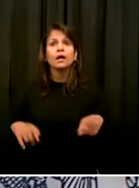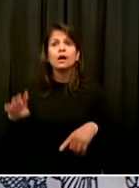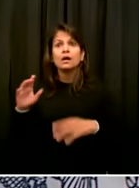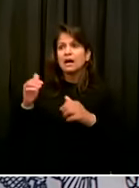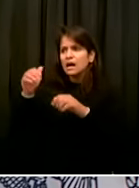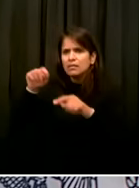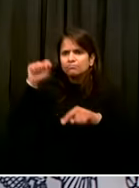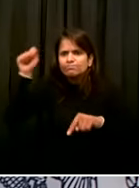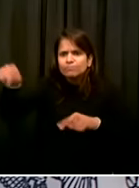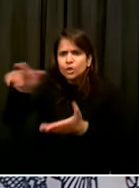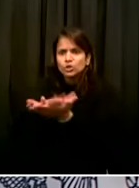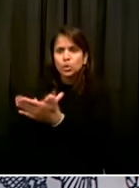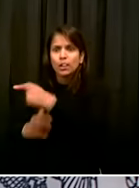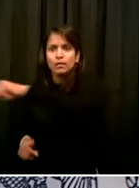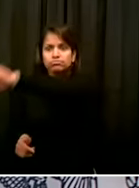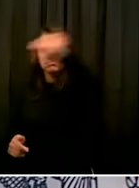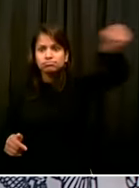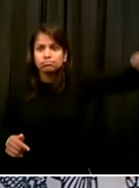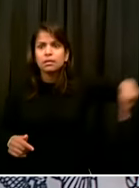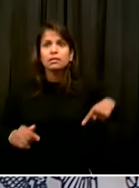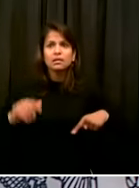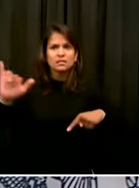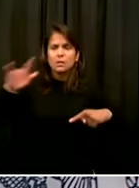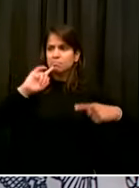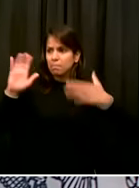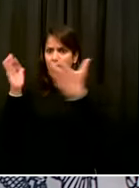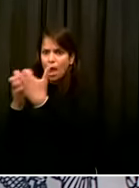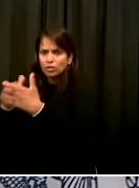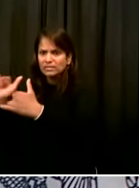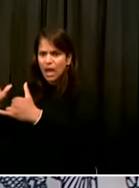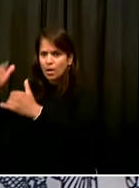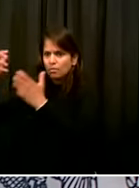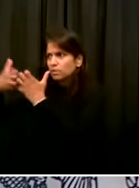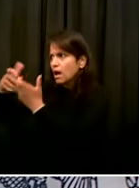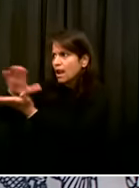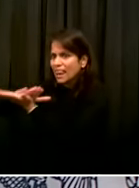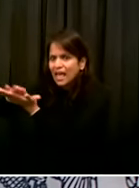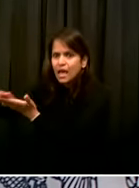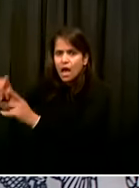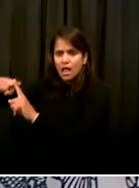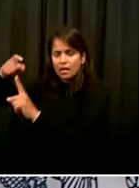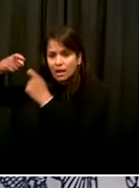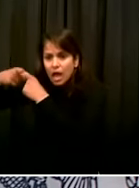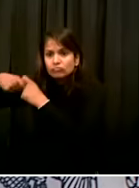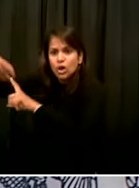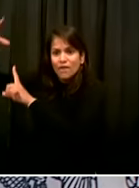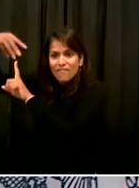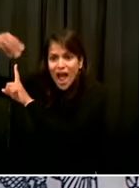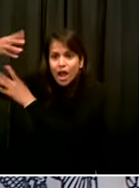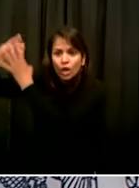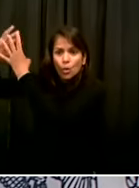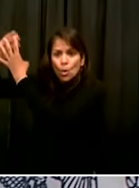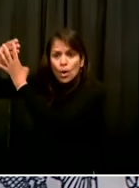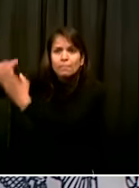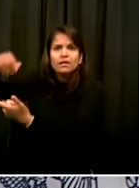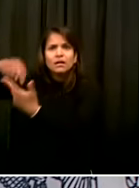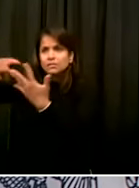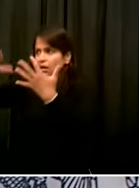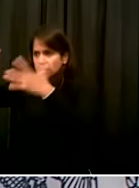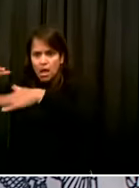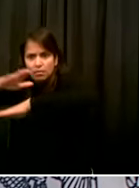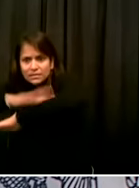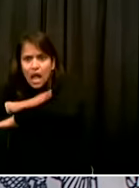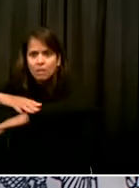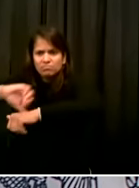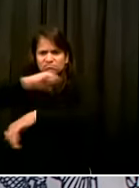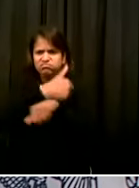is coming together. Everything's focused on September 10th, and there's time to resolve a lot of outstanding questions. So